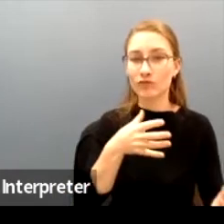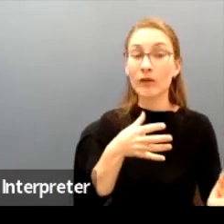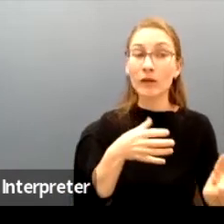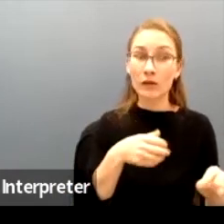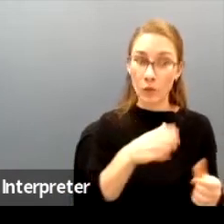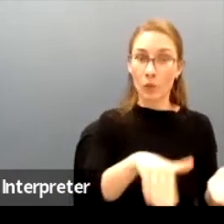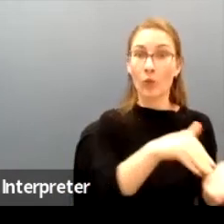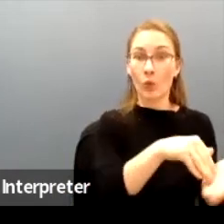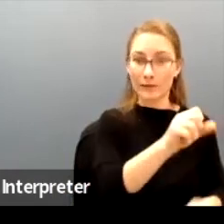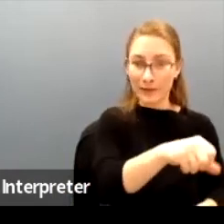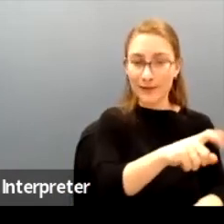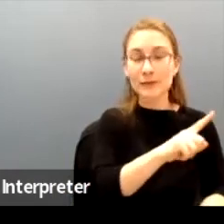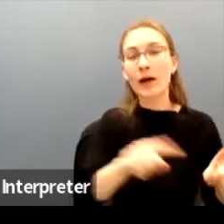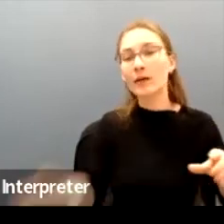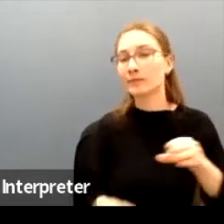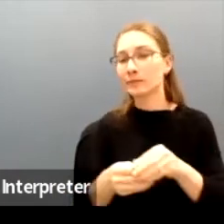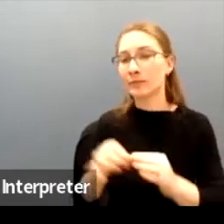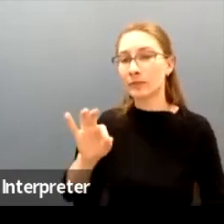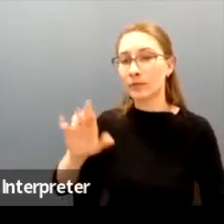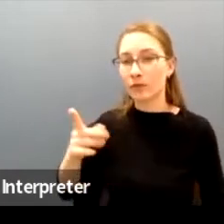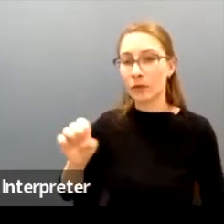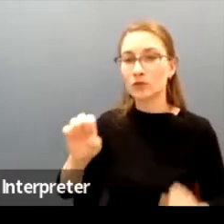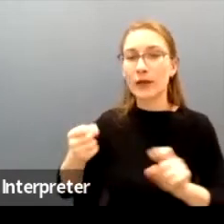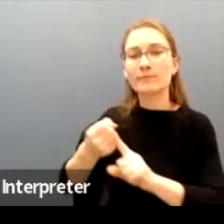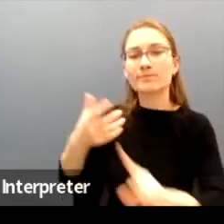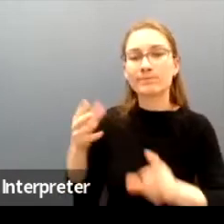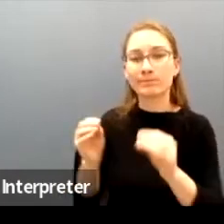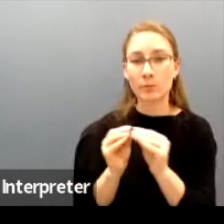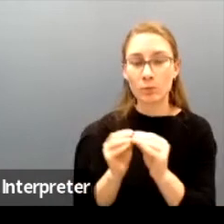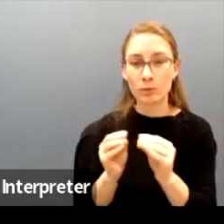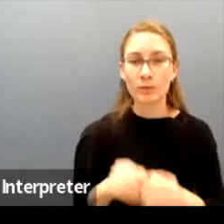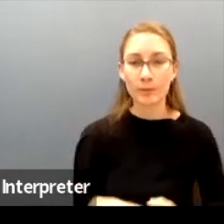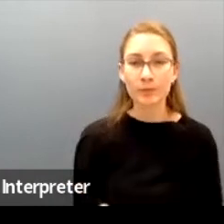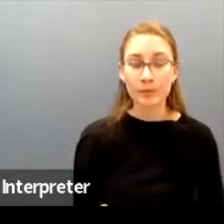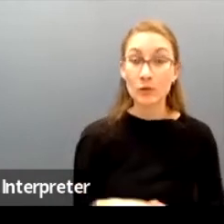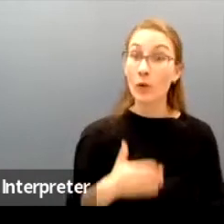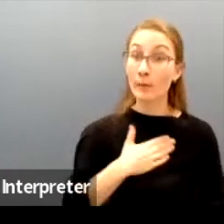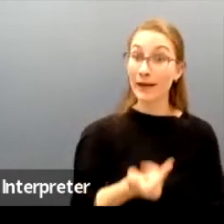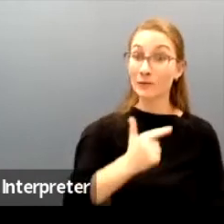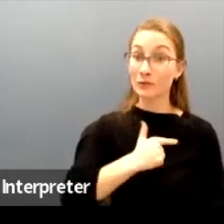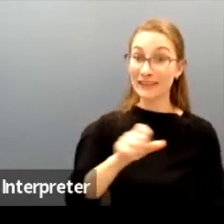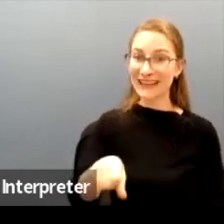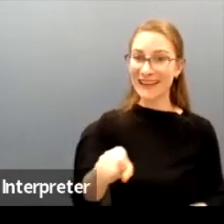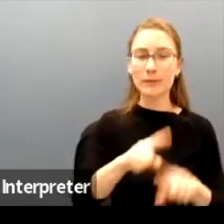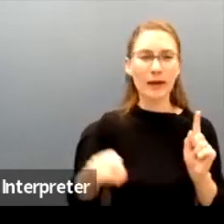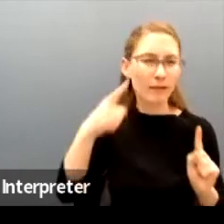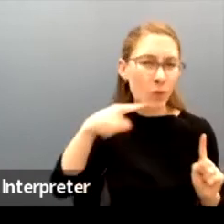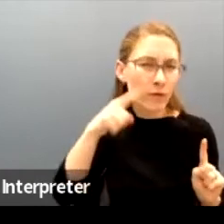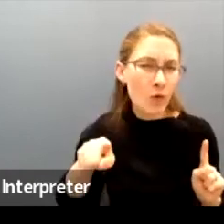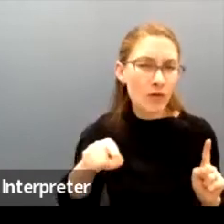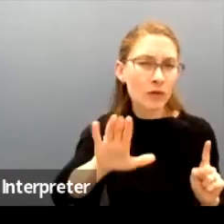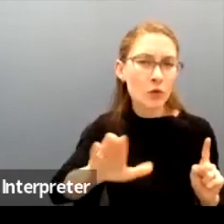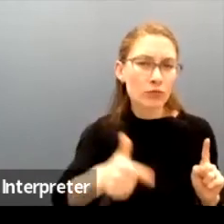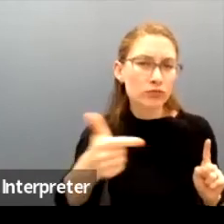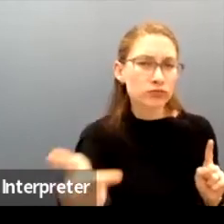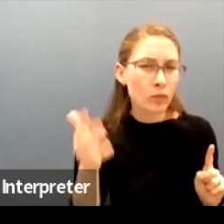just have my turn. It's like, okay, my turn for what? So that's why I like to make sure that we're including both core and fringe words, so we're